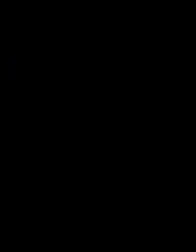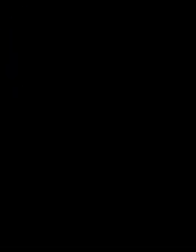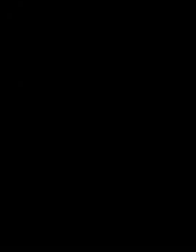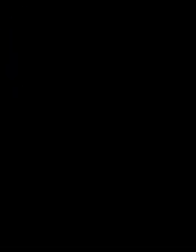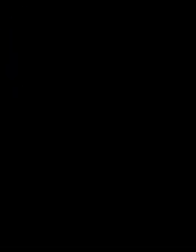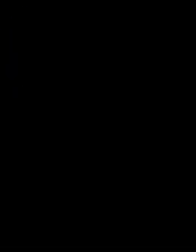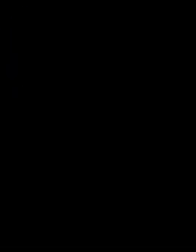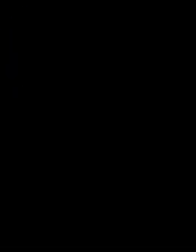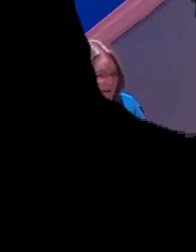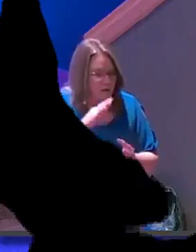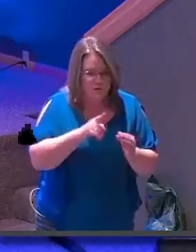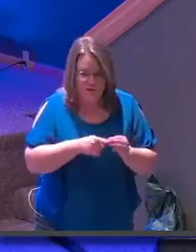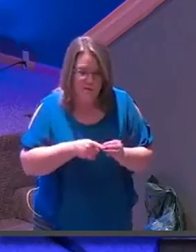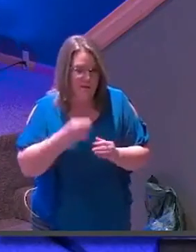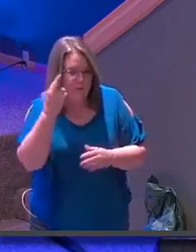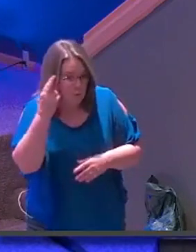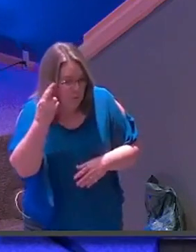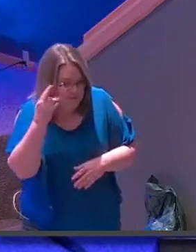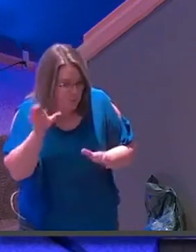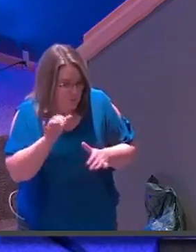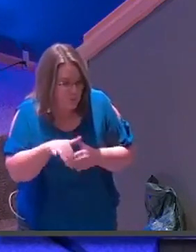Amen. Doing it, but